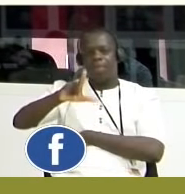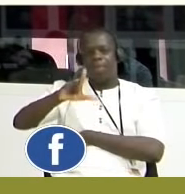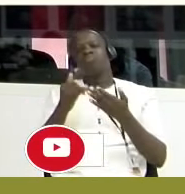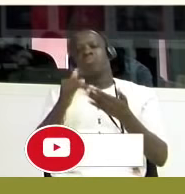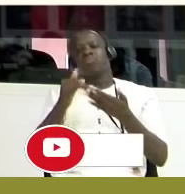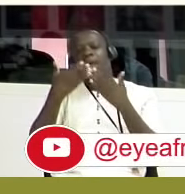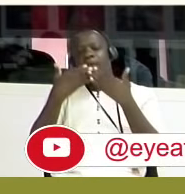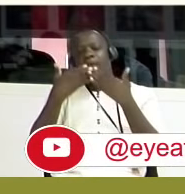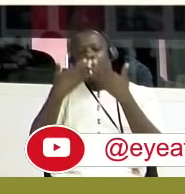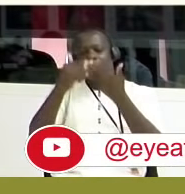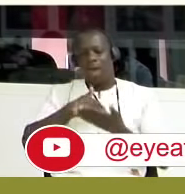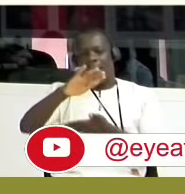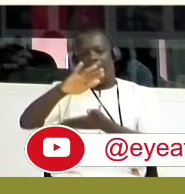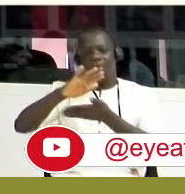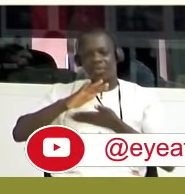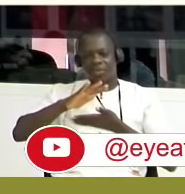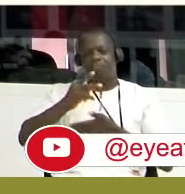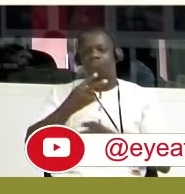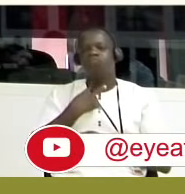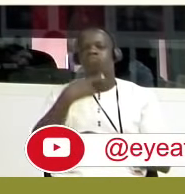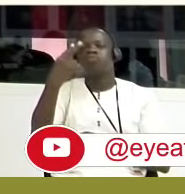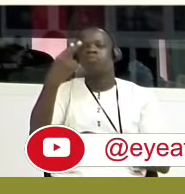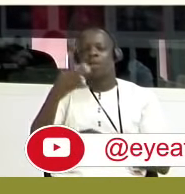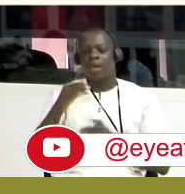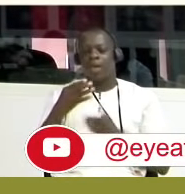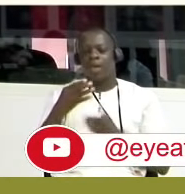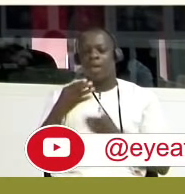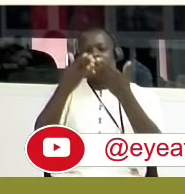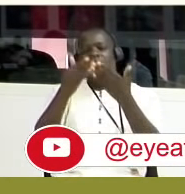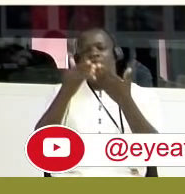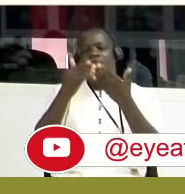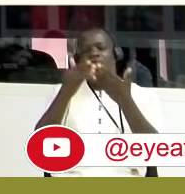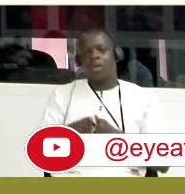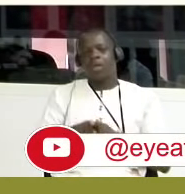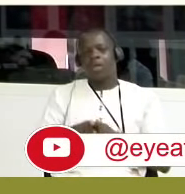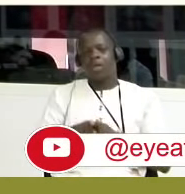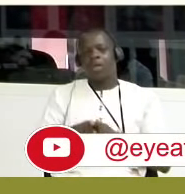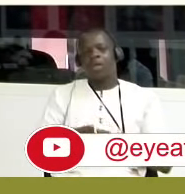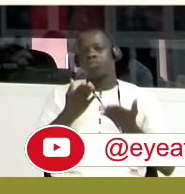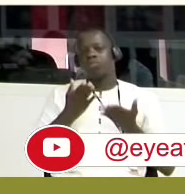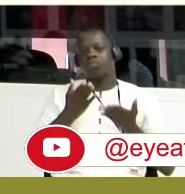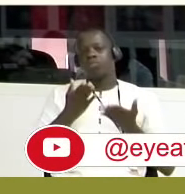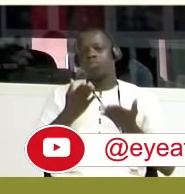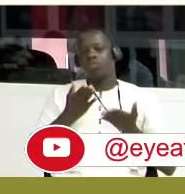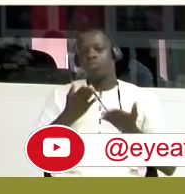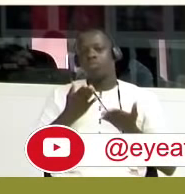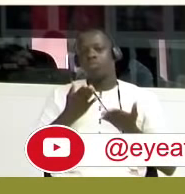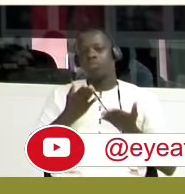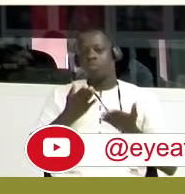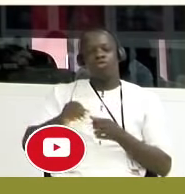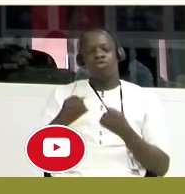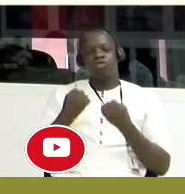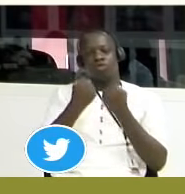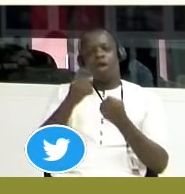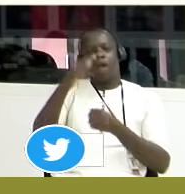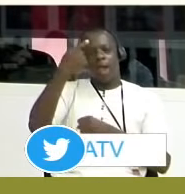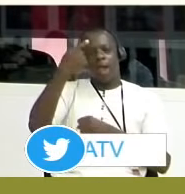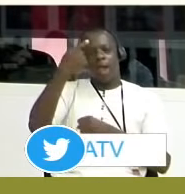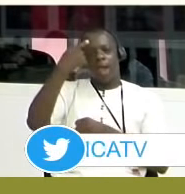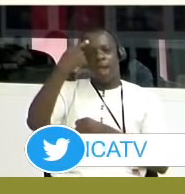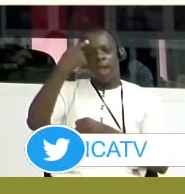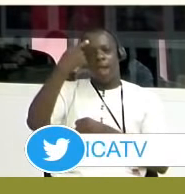the students, they received strong intelligence report that the students are planning a